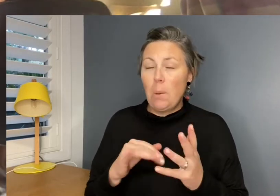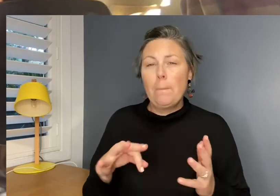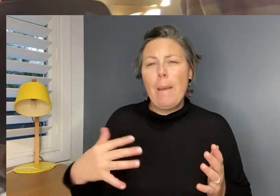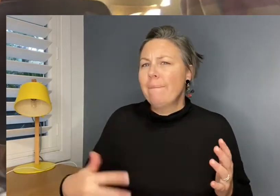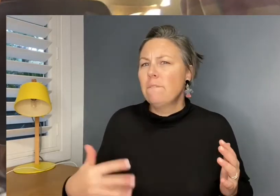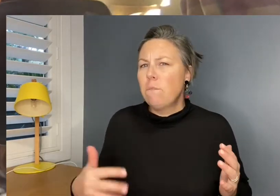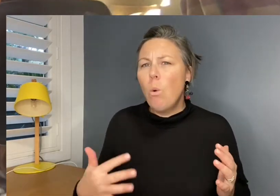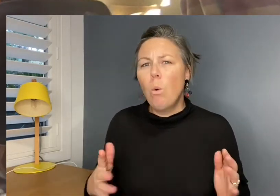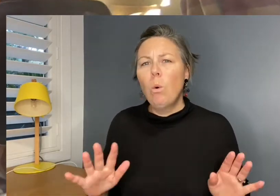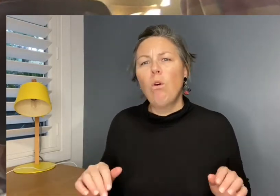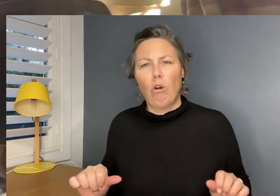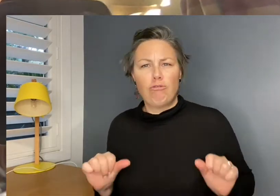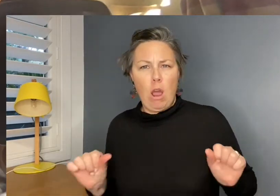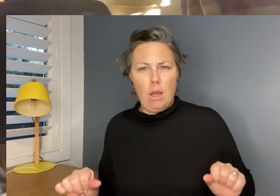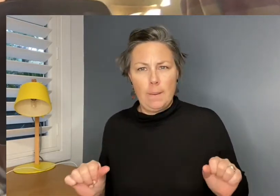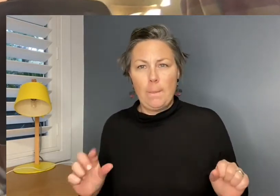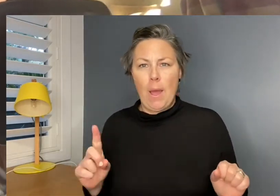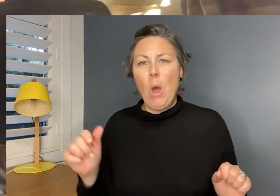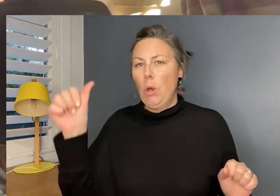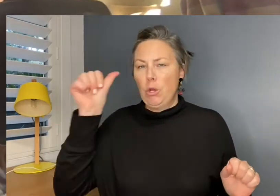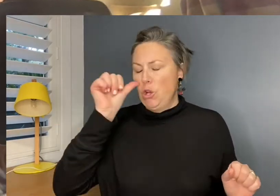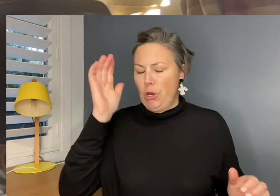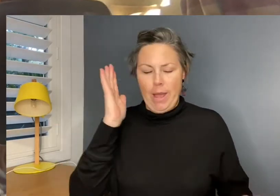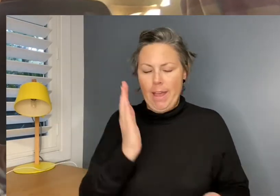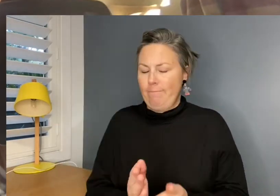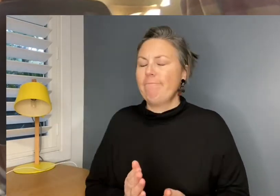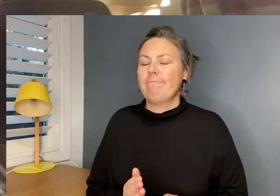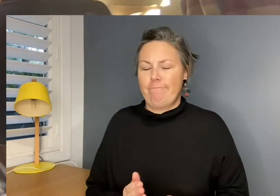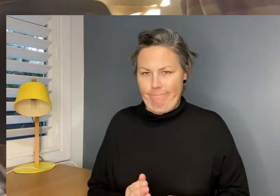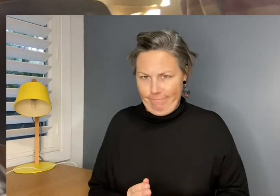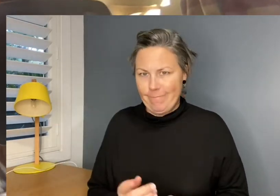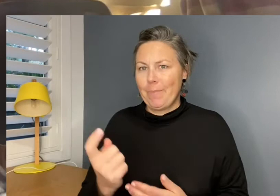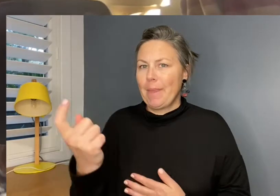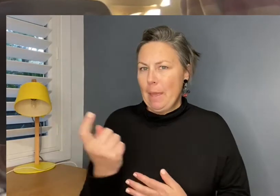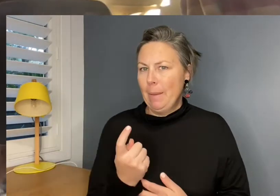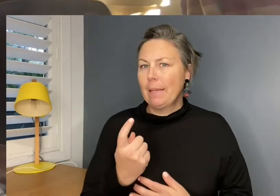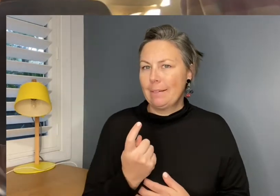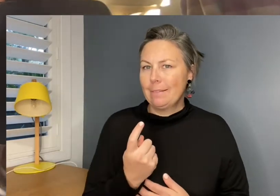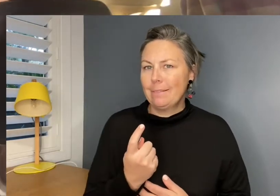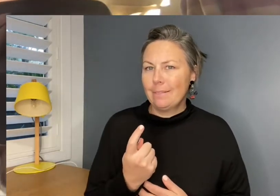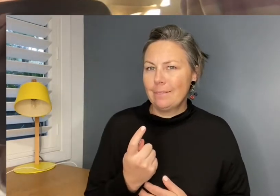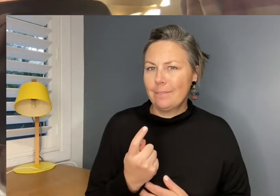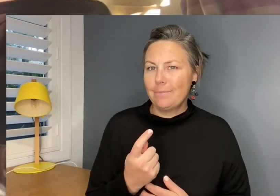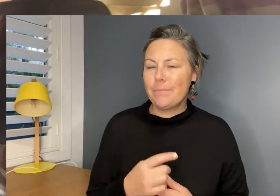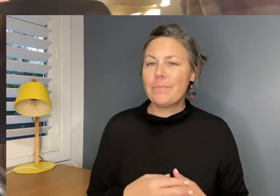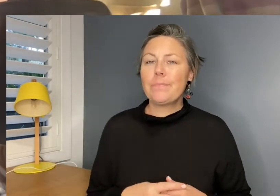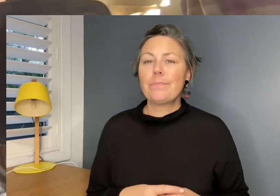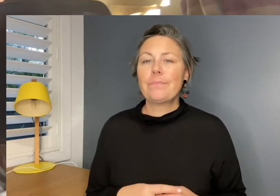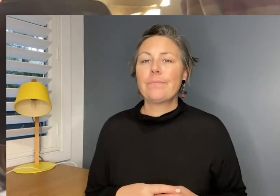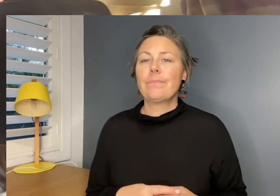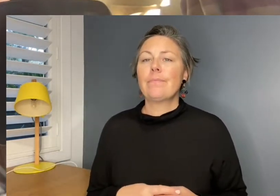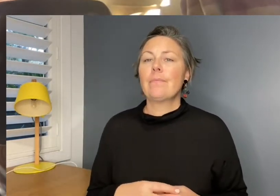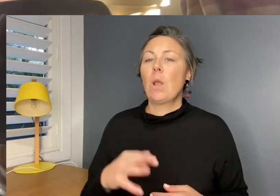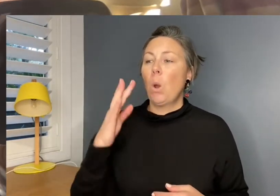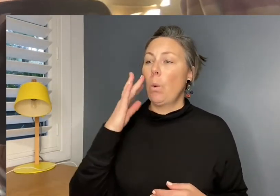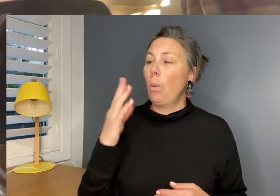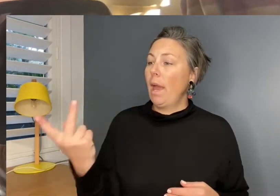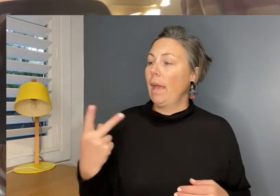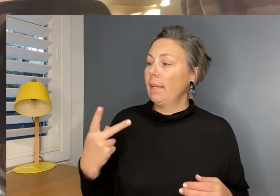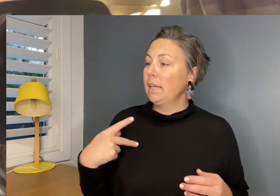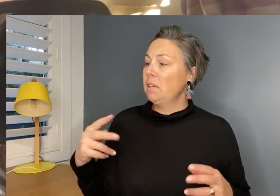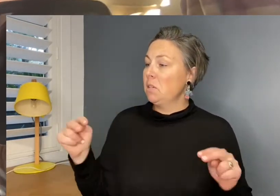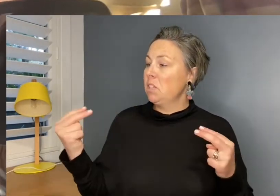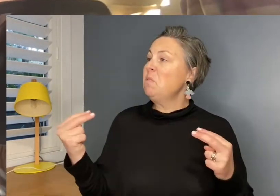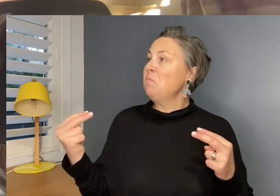contractions, not too painful and very manageable, but I definitely knew that that's what was happening by this stage. And then just as